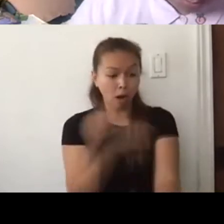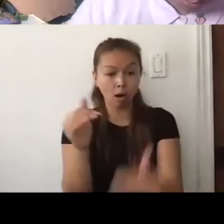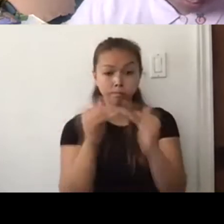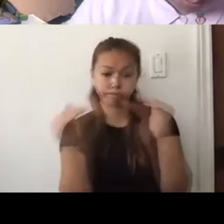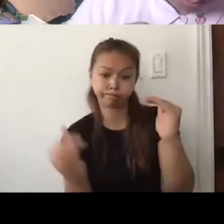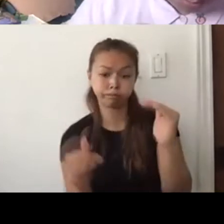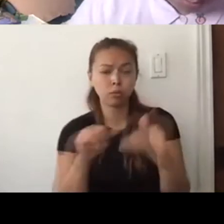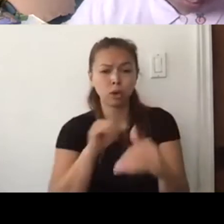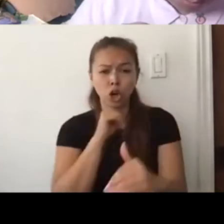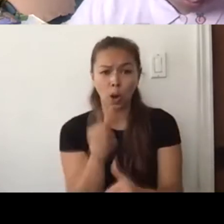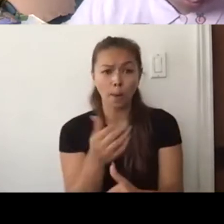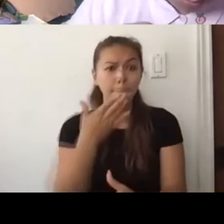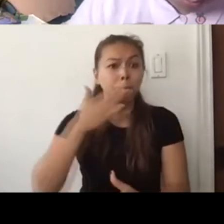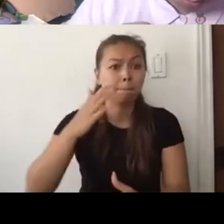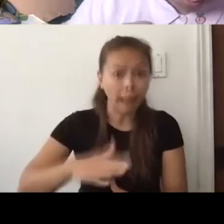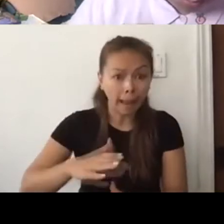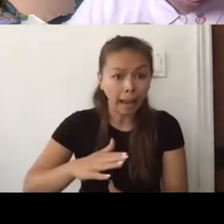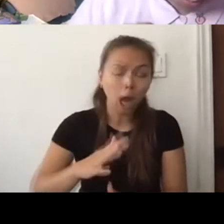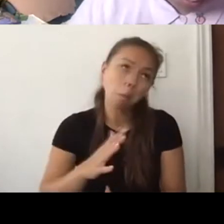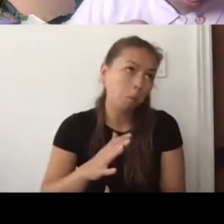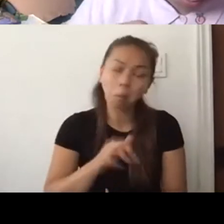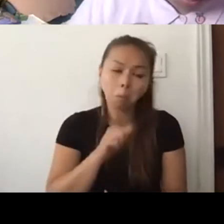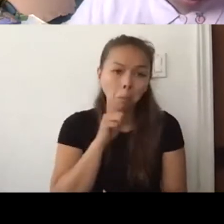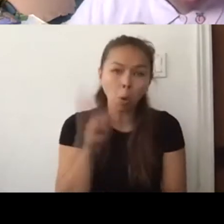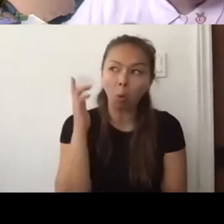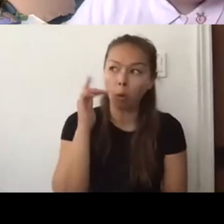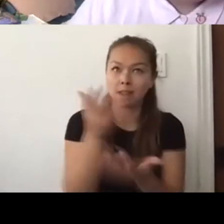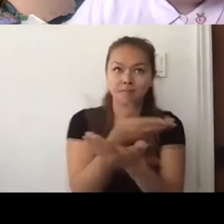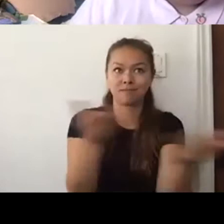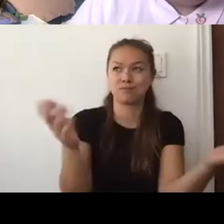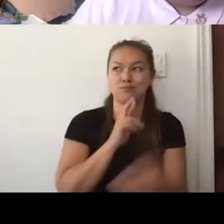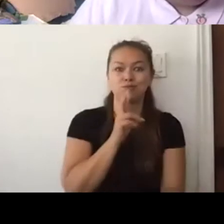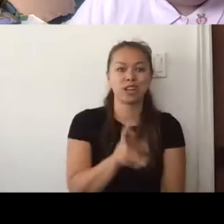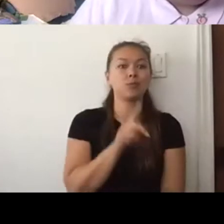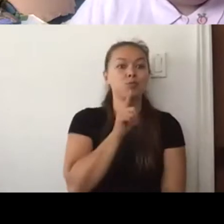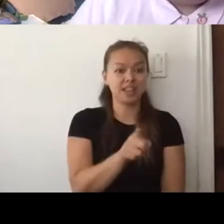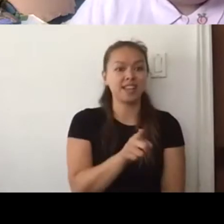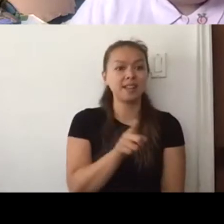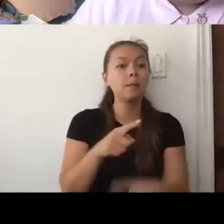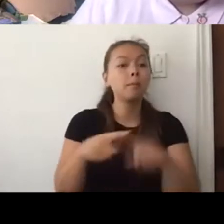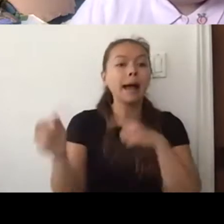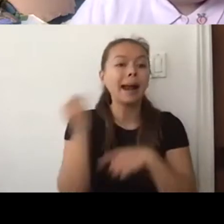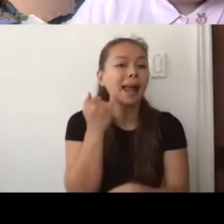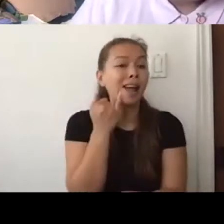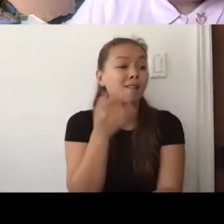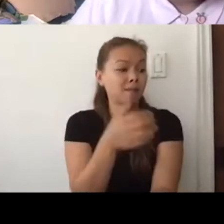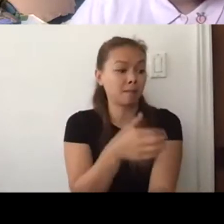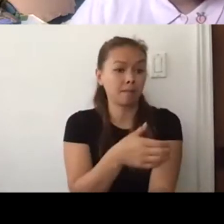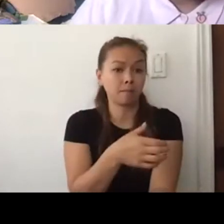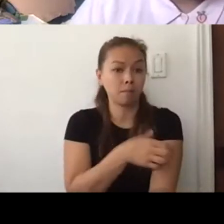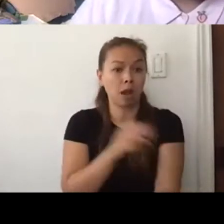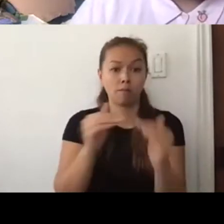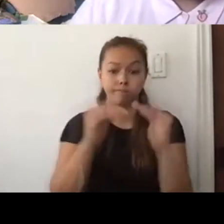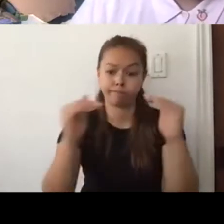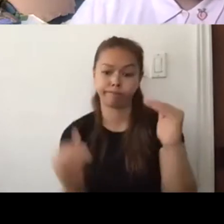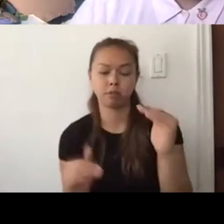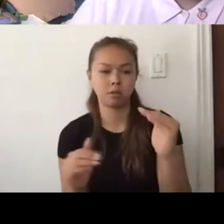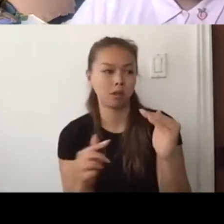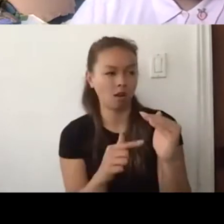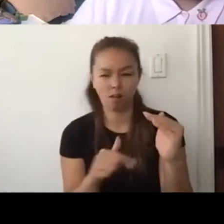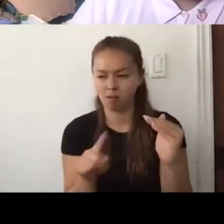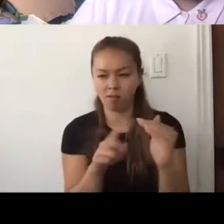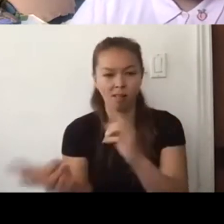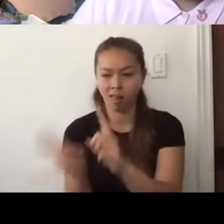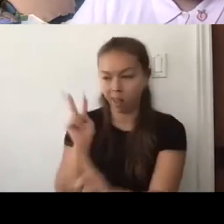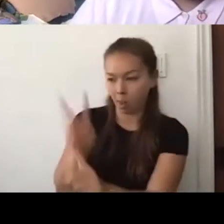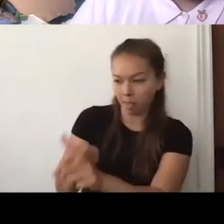dynamics or that power is used to kind of impose a certain set of ideals or a certain way to behave on people that